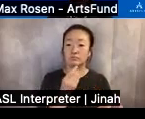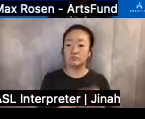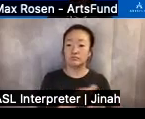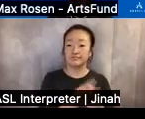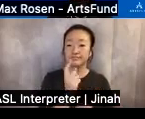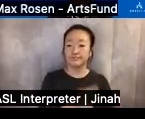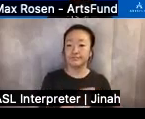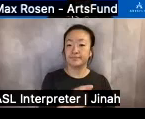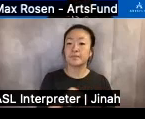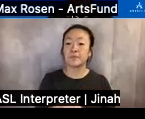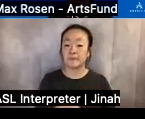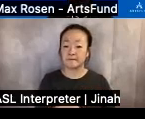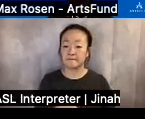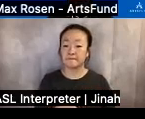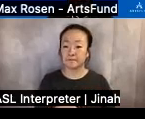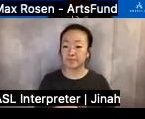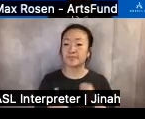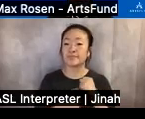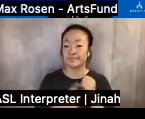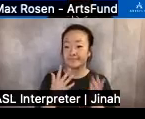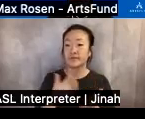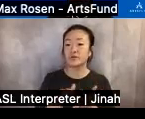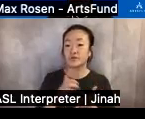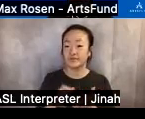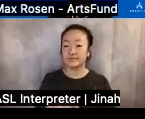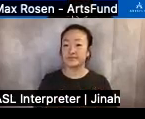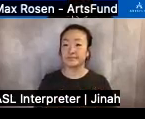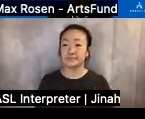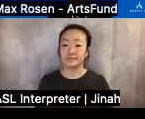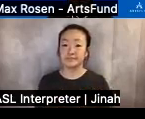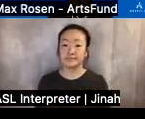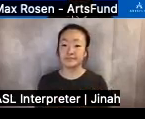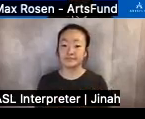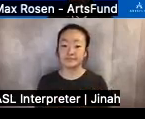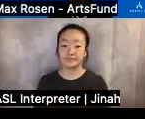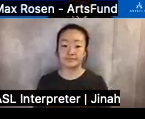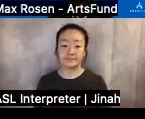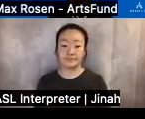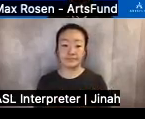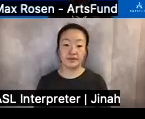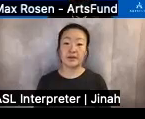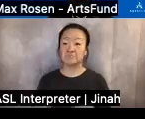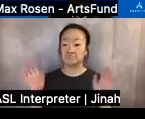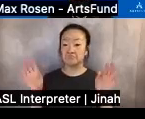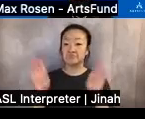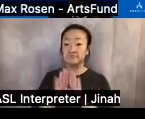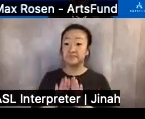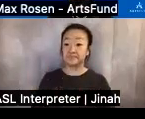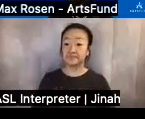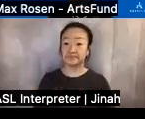draft of this form. and I'll close it out.